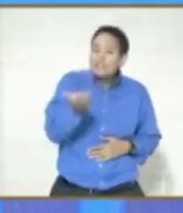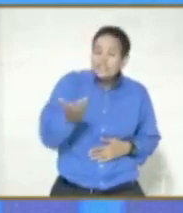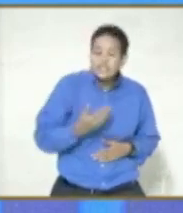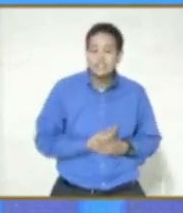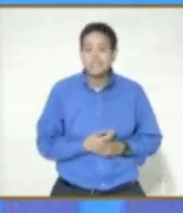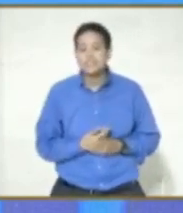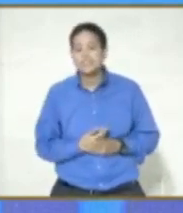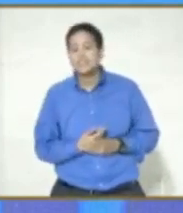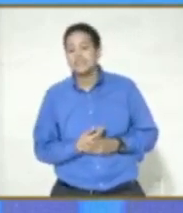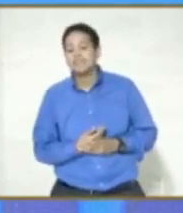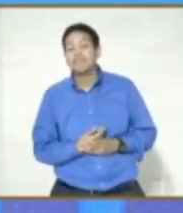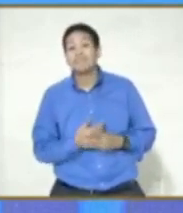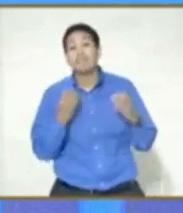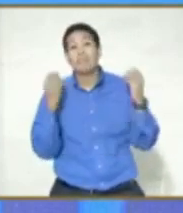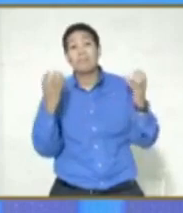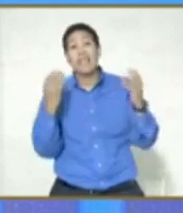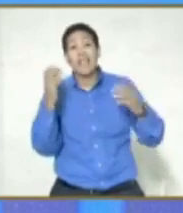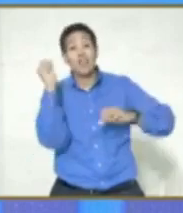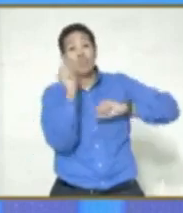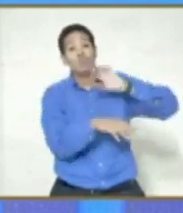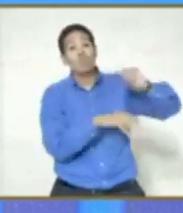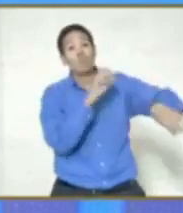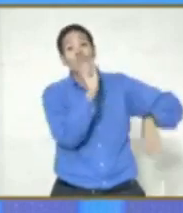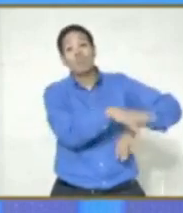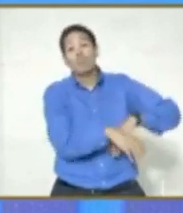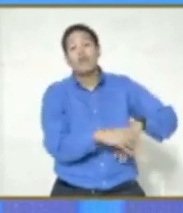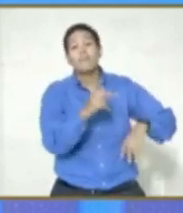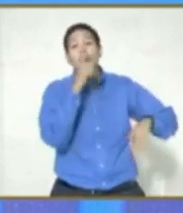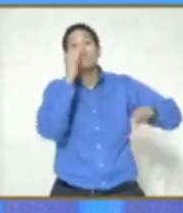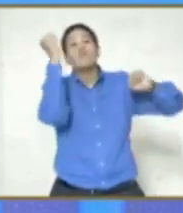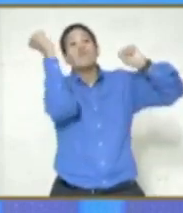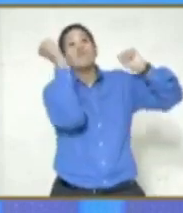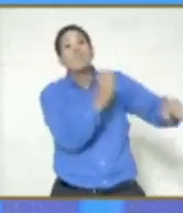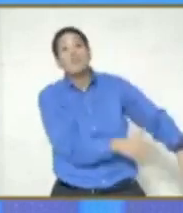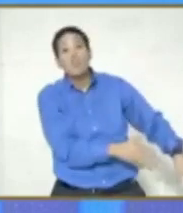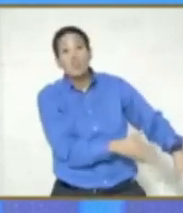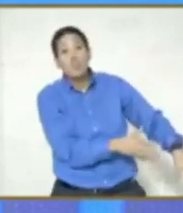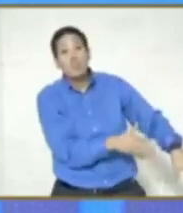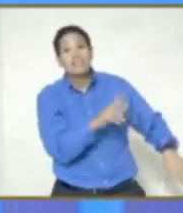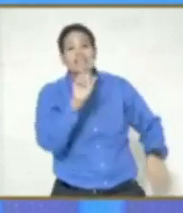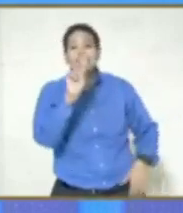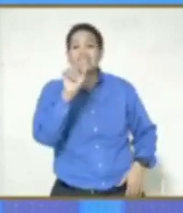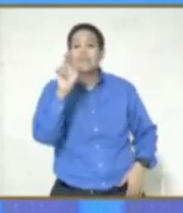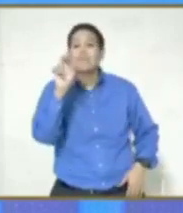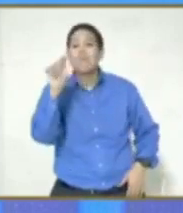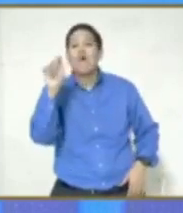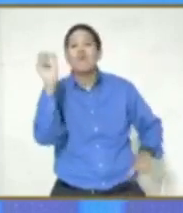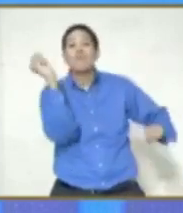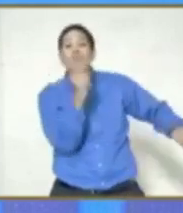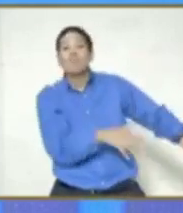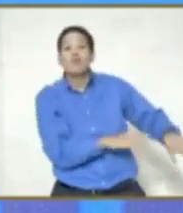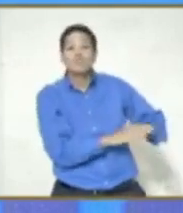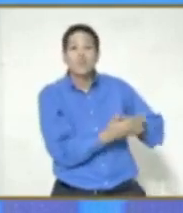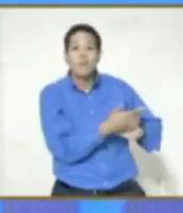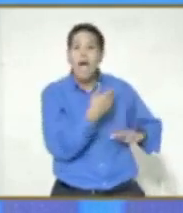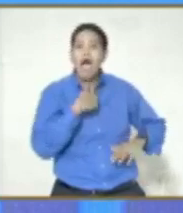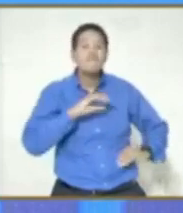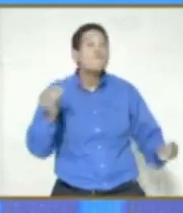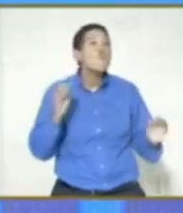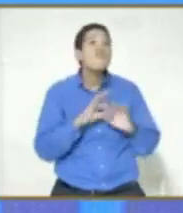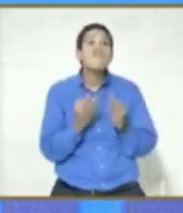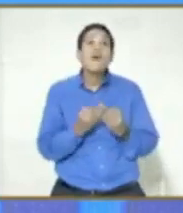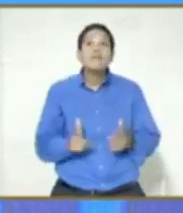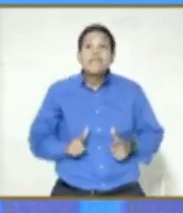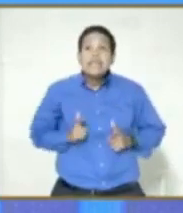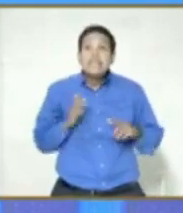you find many deportees that have come back to Jamaica, have no relatives, ending up on the streets. And